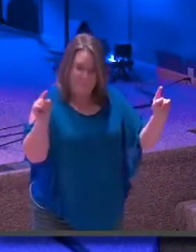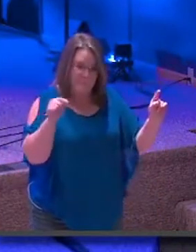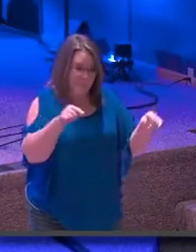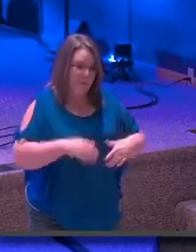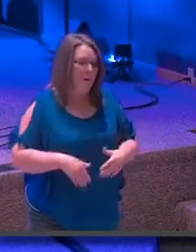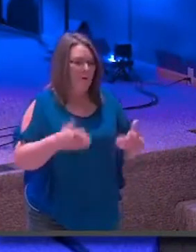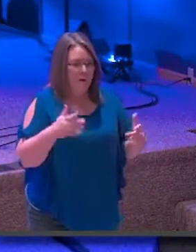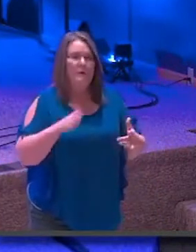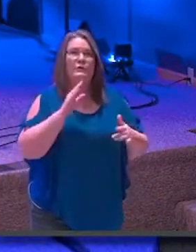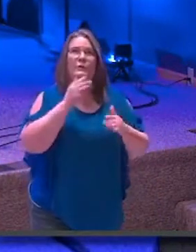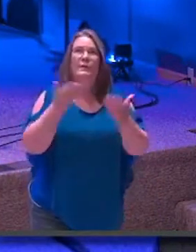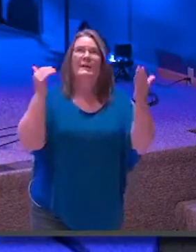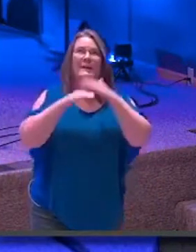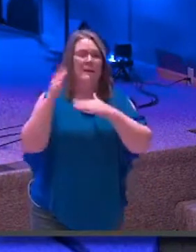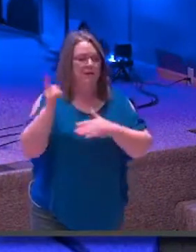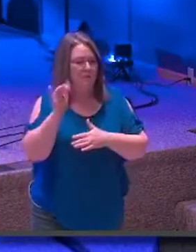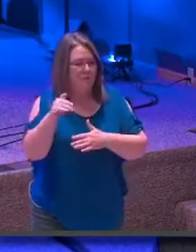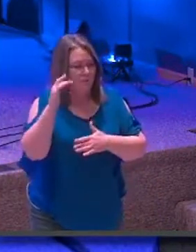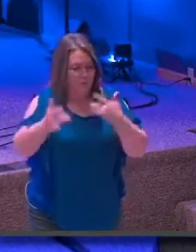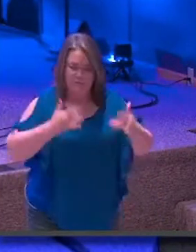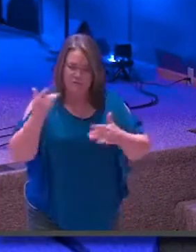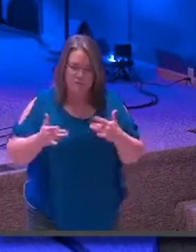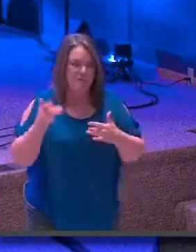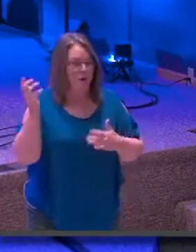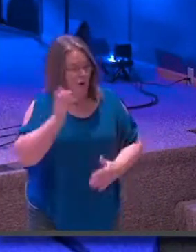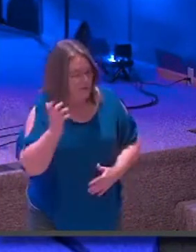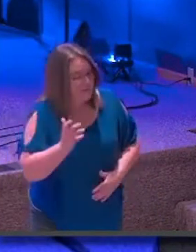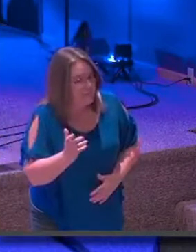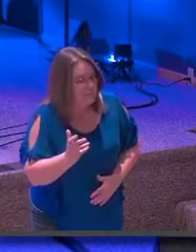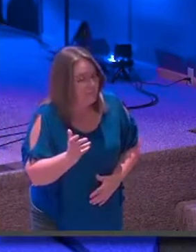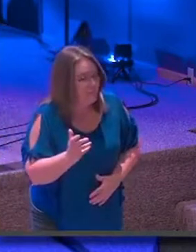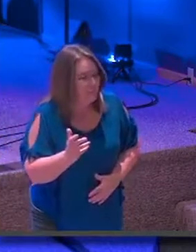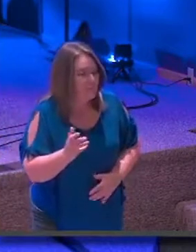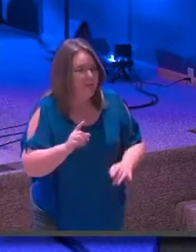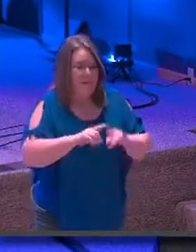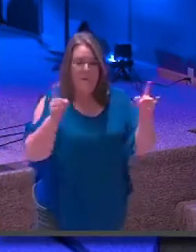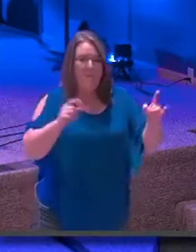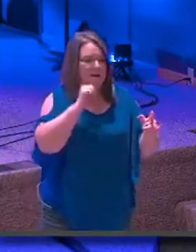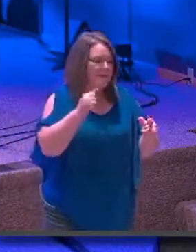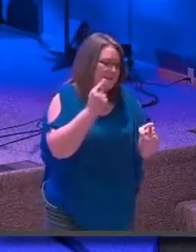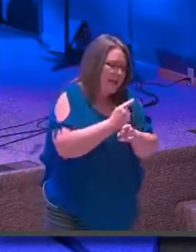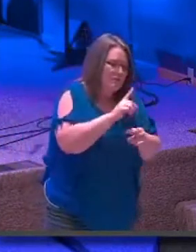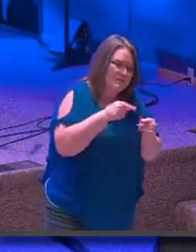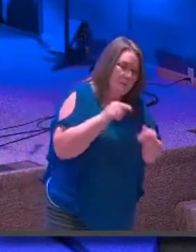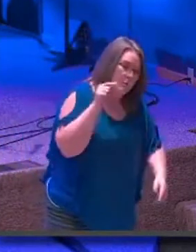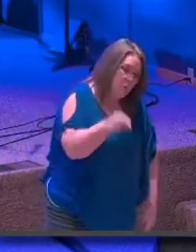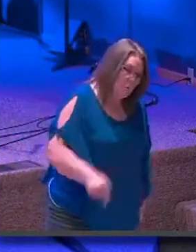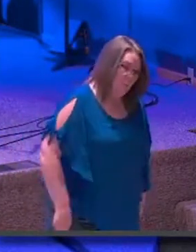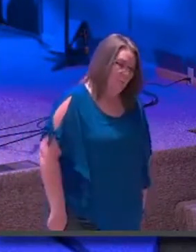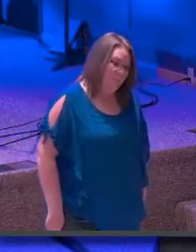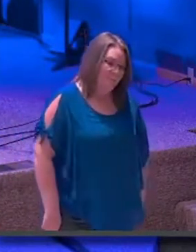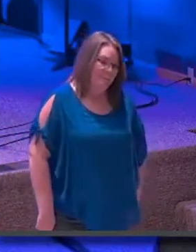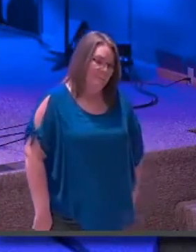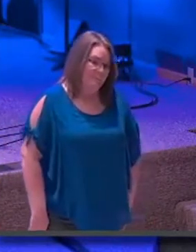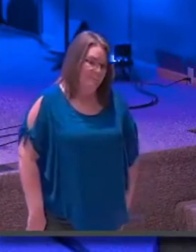in heaven forever rejoicing. That's awesome. But it ain't just about you.